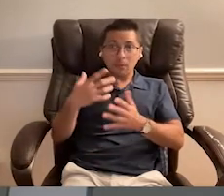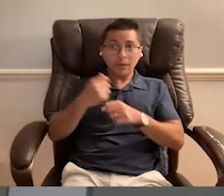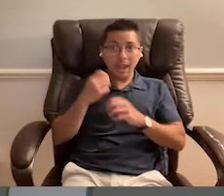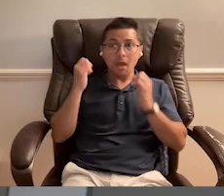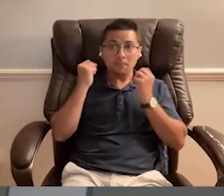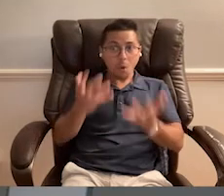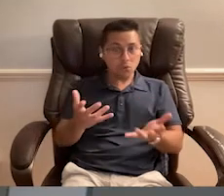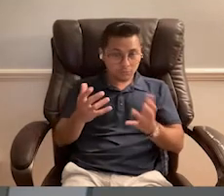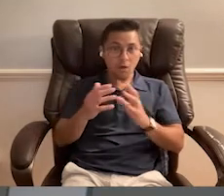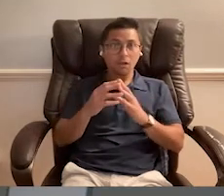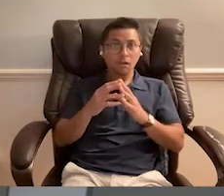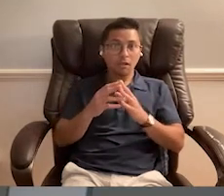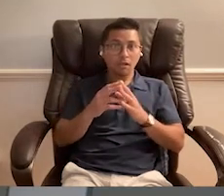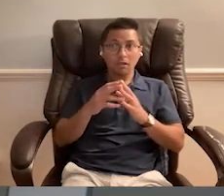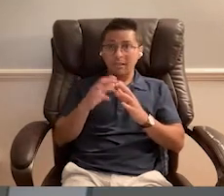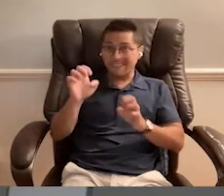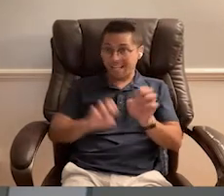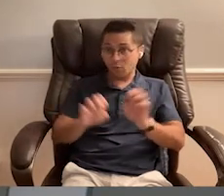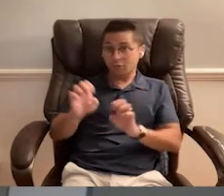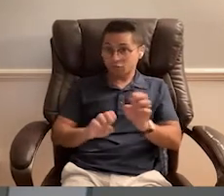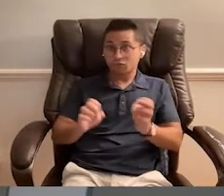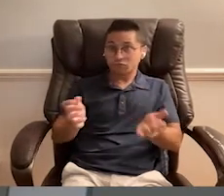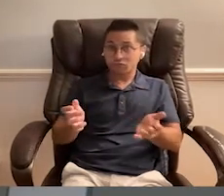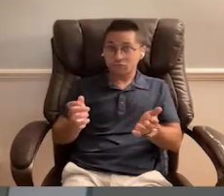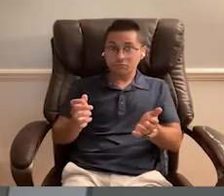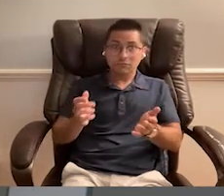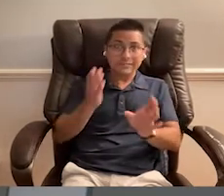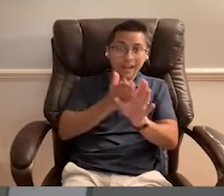and then to add to that, sometimes we receive multiple